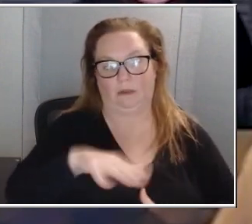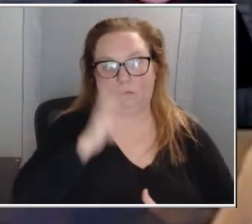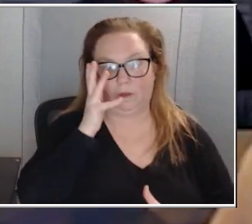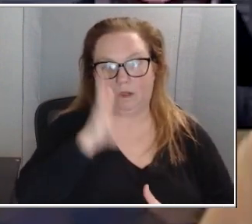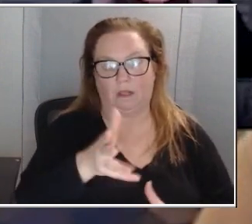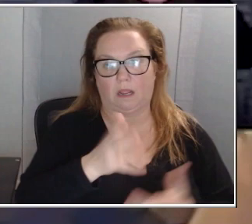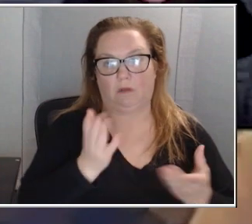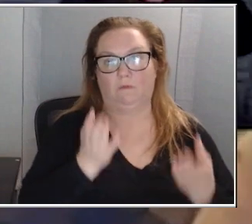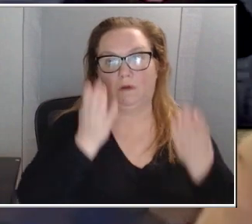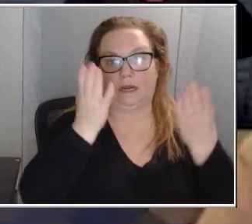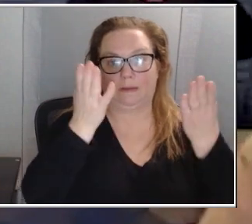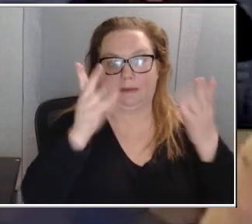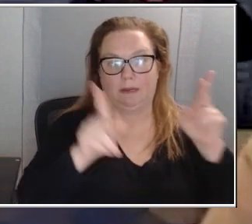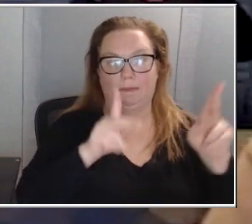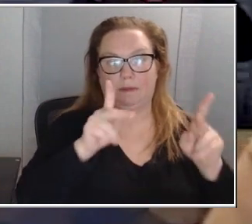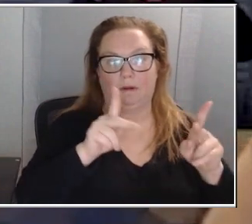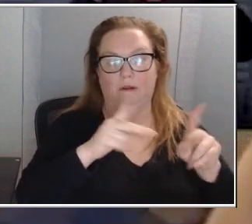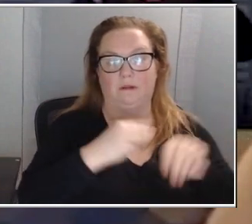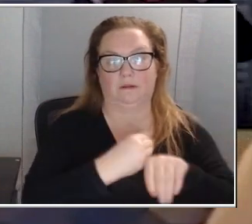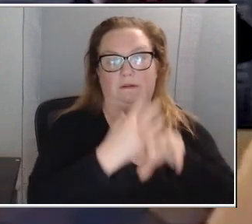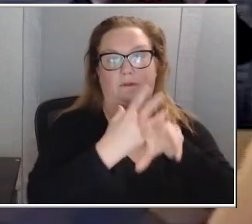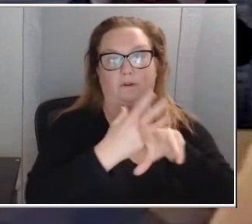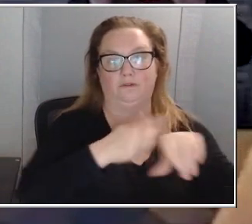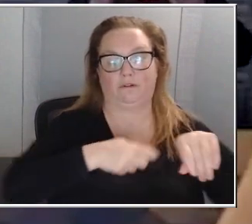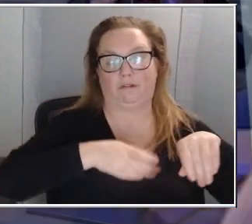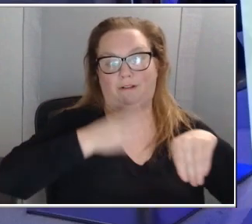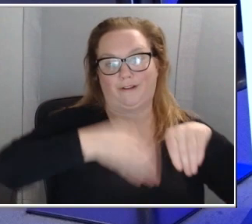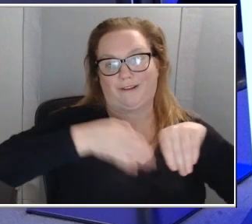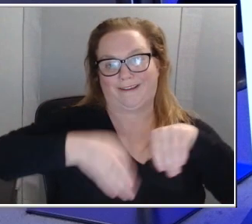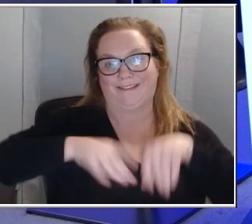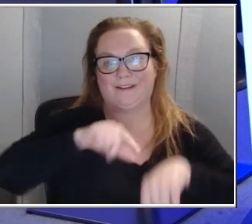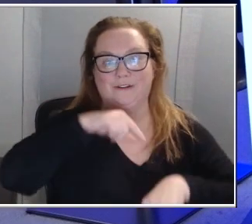people virtually carve the turkey with those they love.